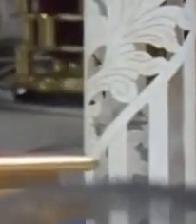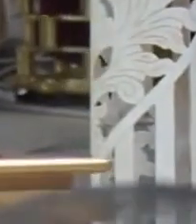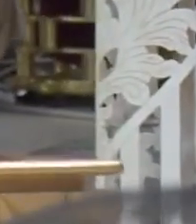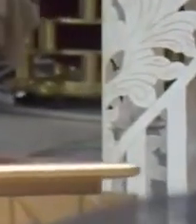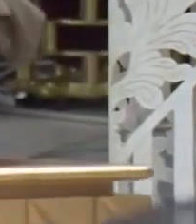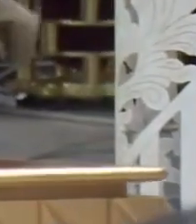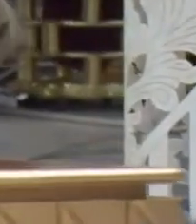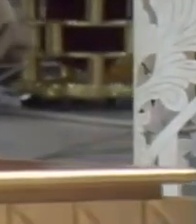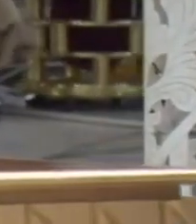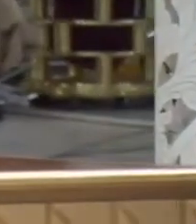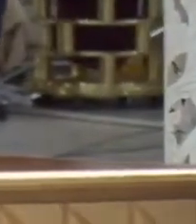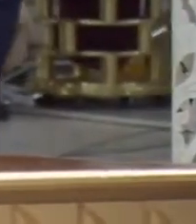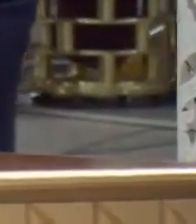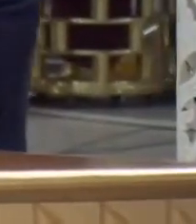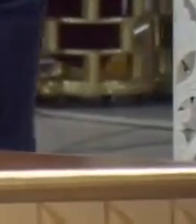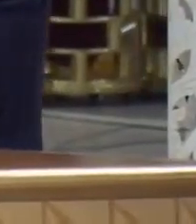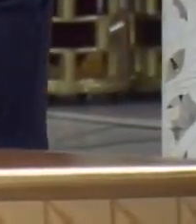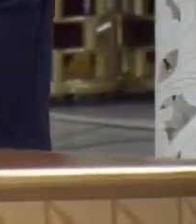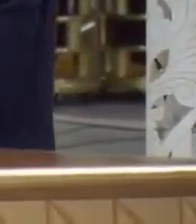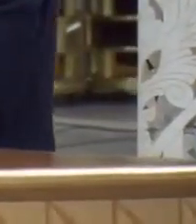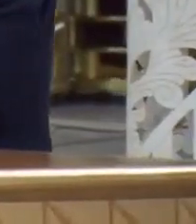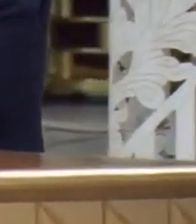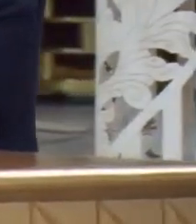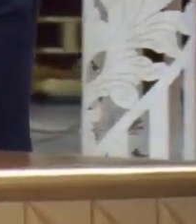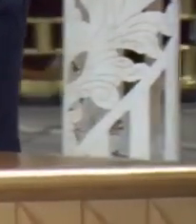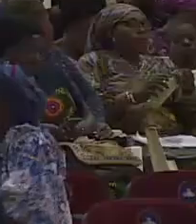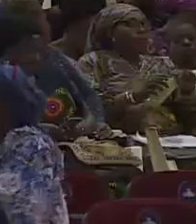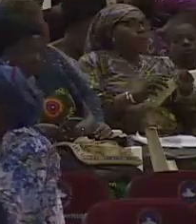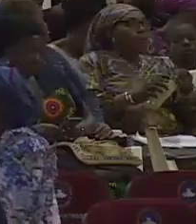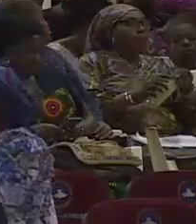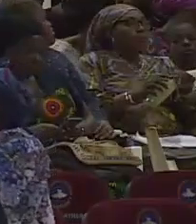for the great opportunity given to me